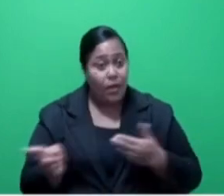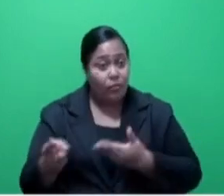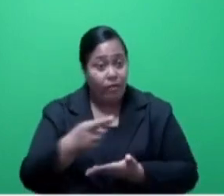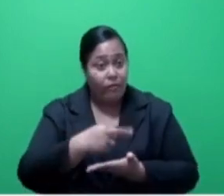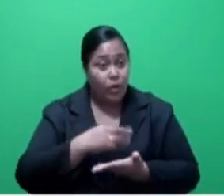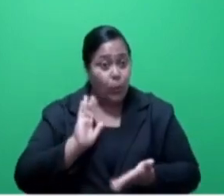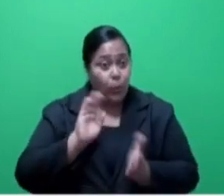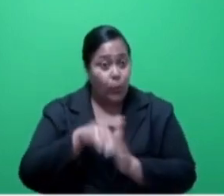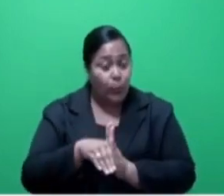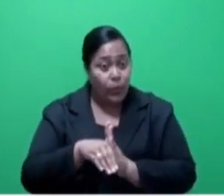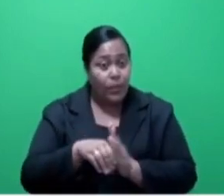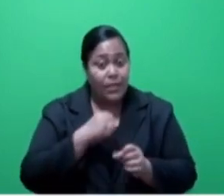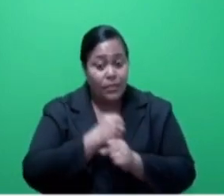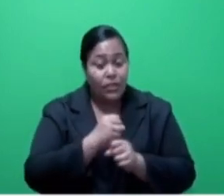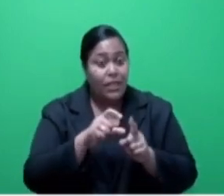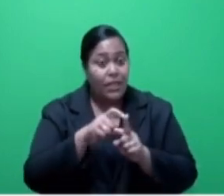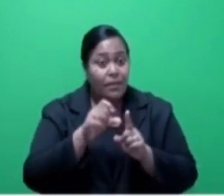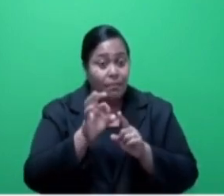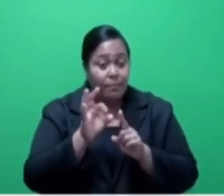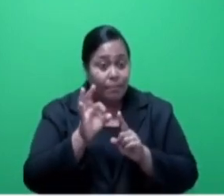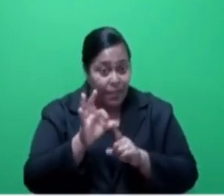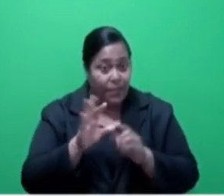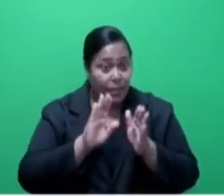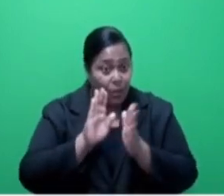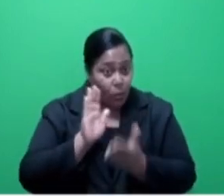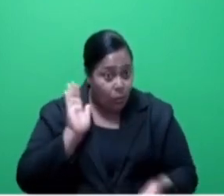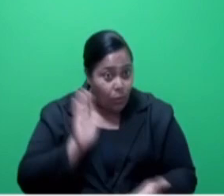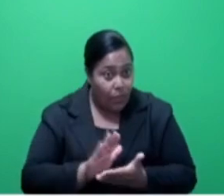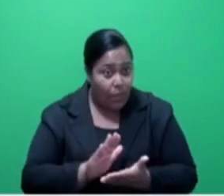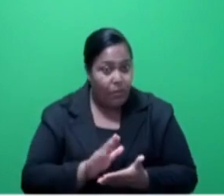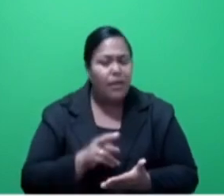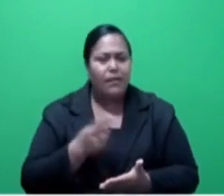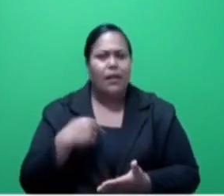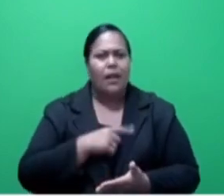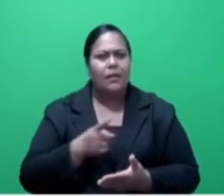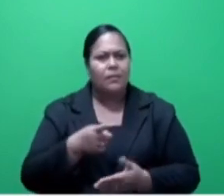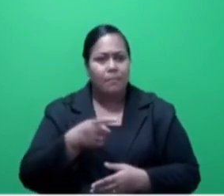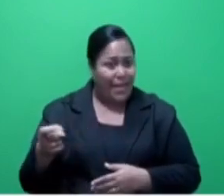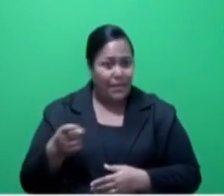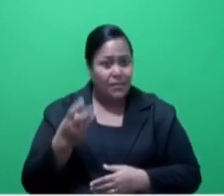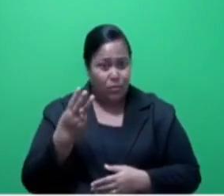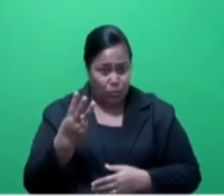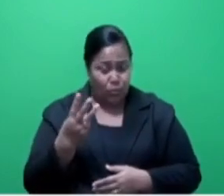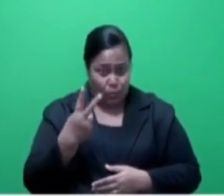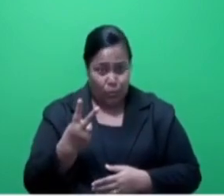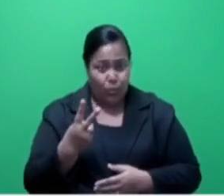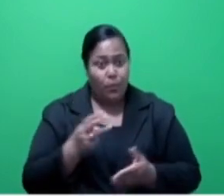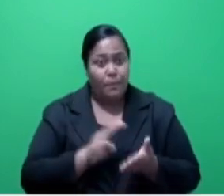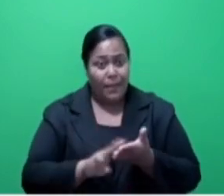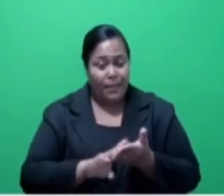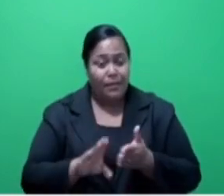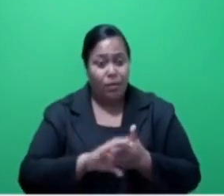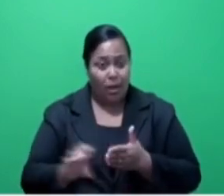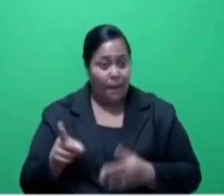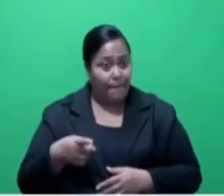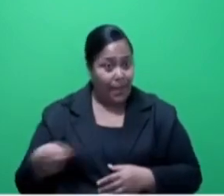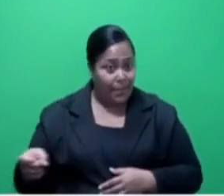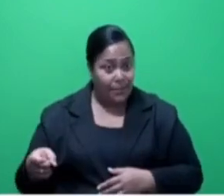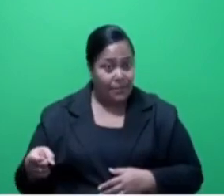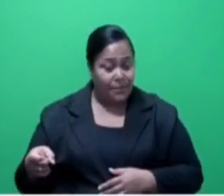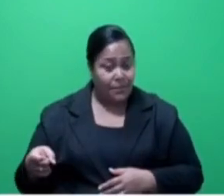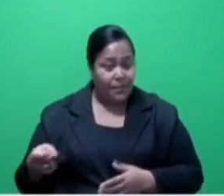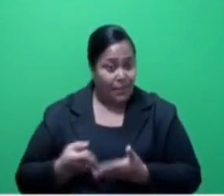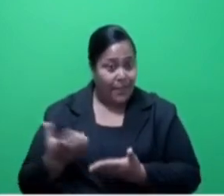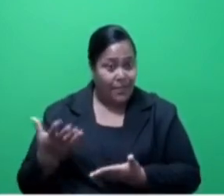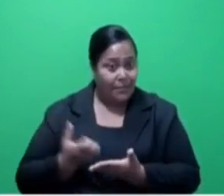and our GDP had gone down, that means we should cut expenditure by $2 billion. That's what they're saying. Don't borrow, cut expenditure